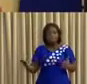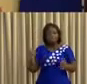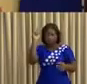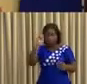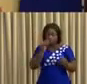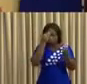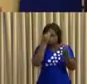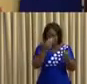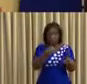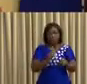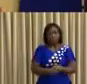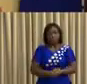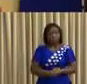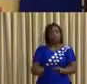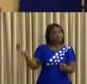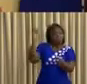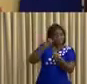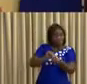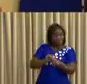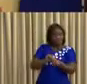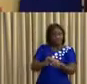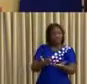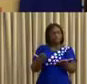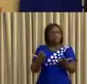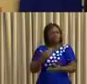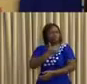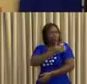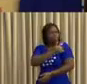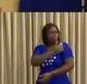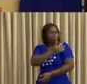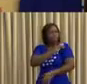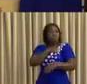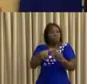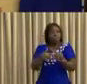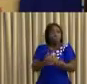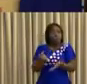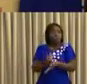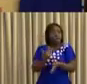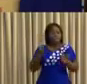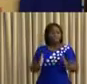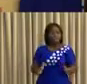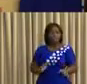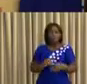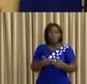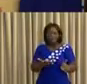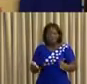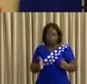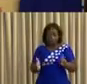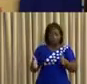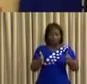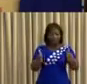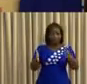strictly. Additionally, I want to remind all Ghanaians that all the other protocols and